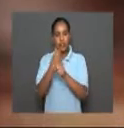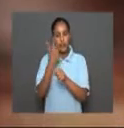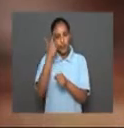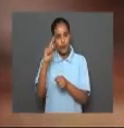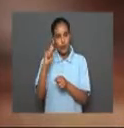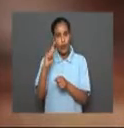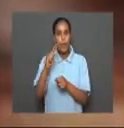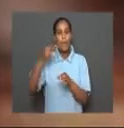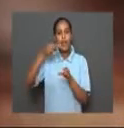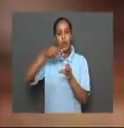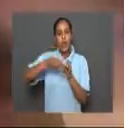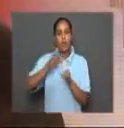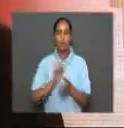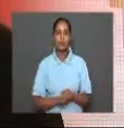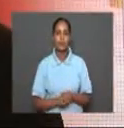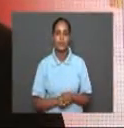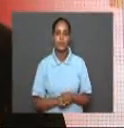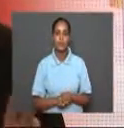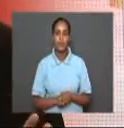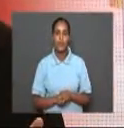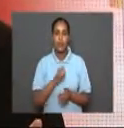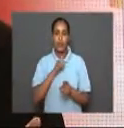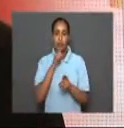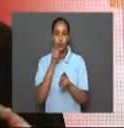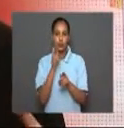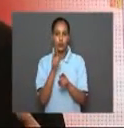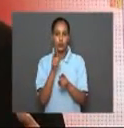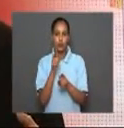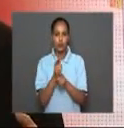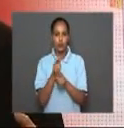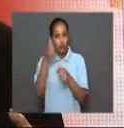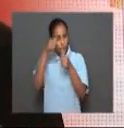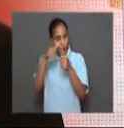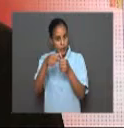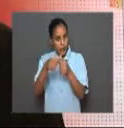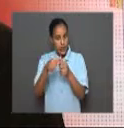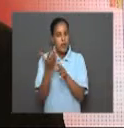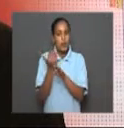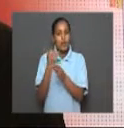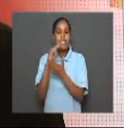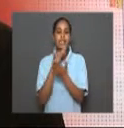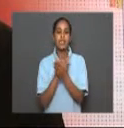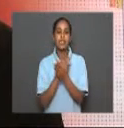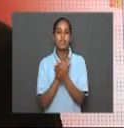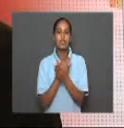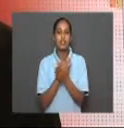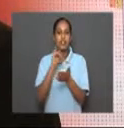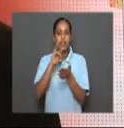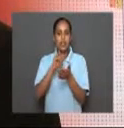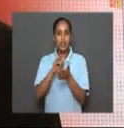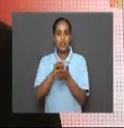from petroleum. I'm sure that you remember from your previous lessons